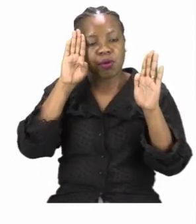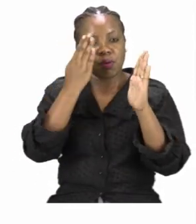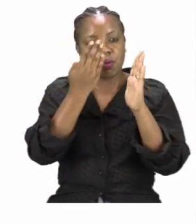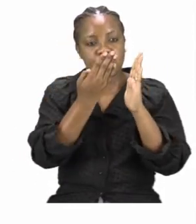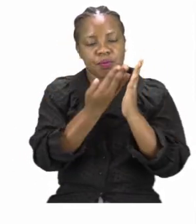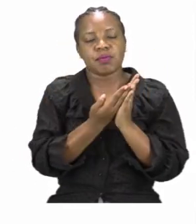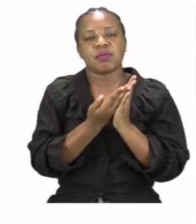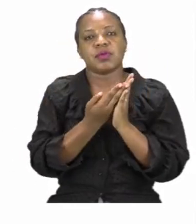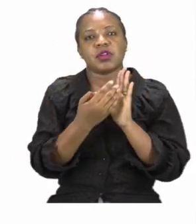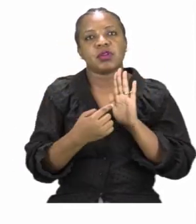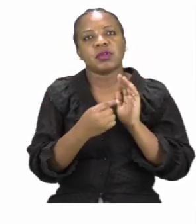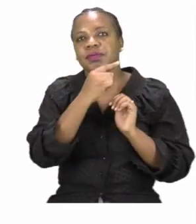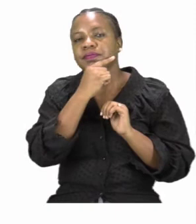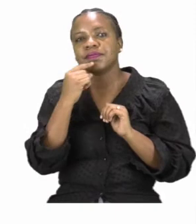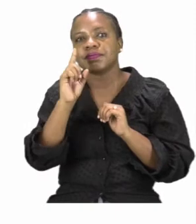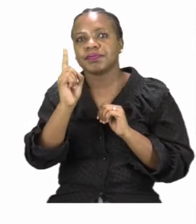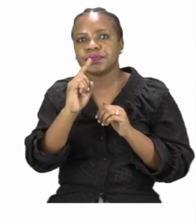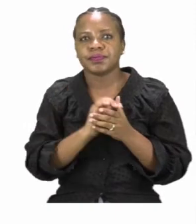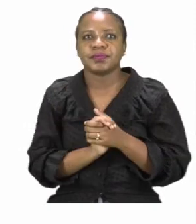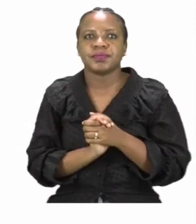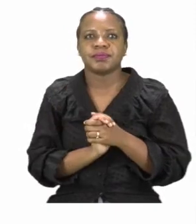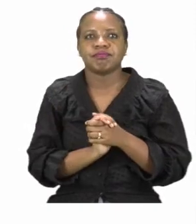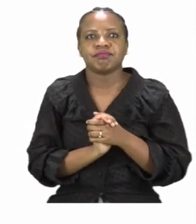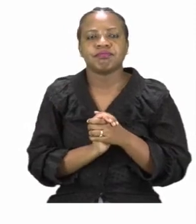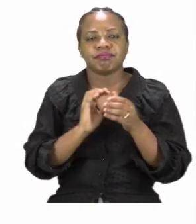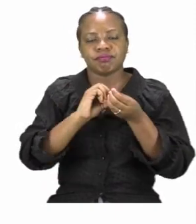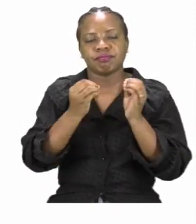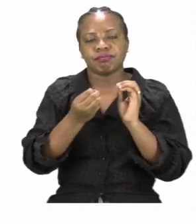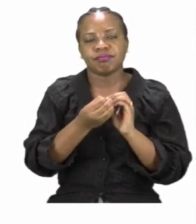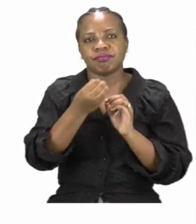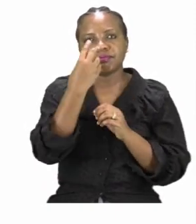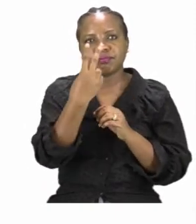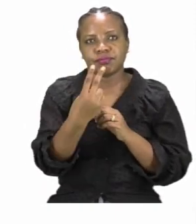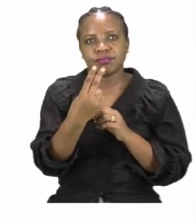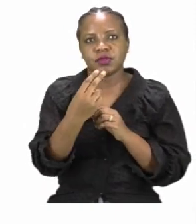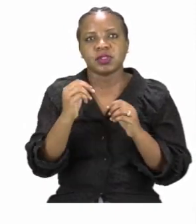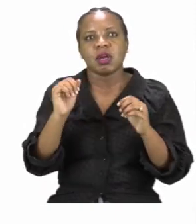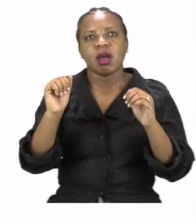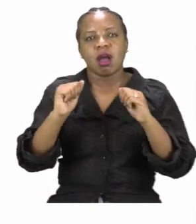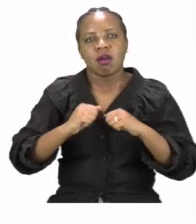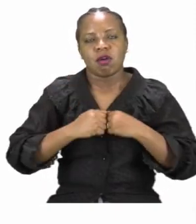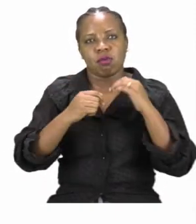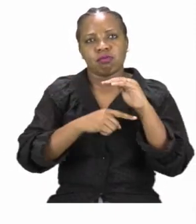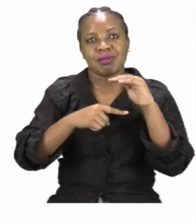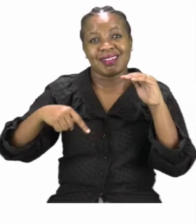Number 2 says, our country's motto on the coat of arms is.